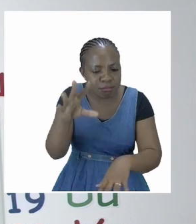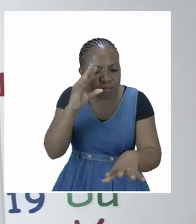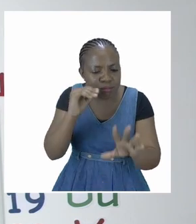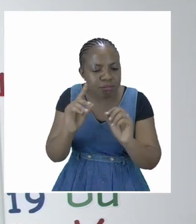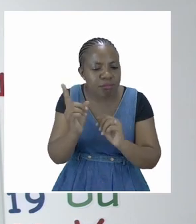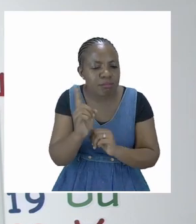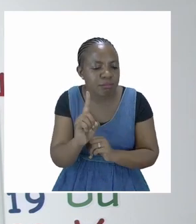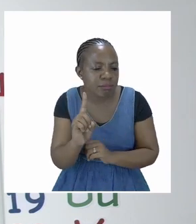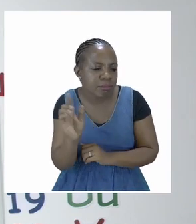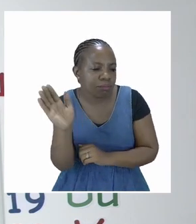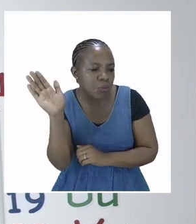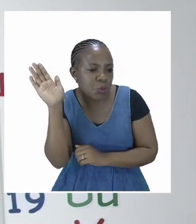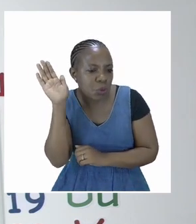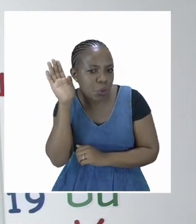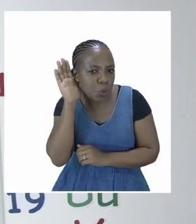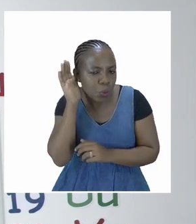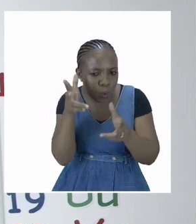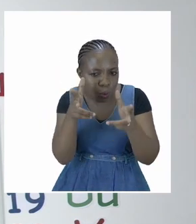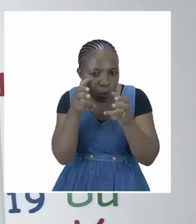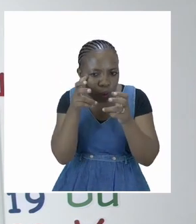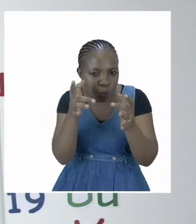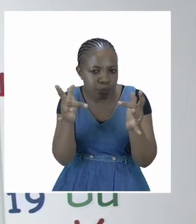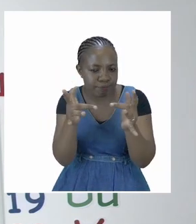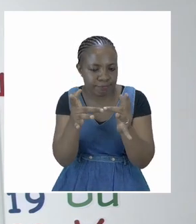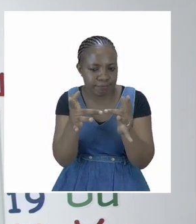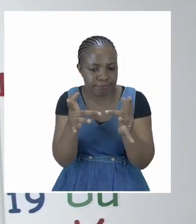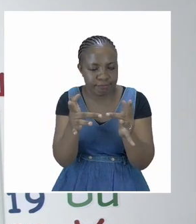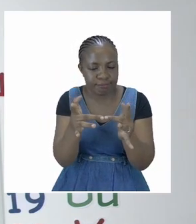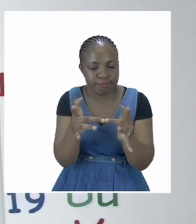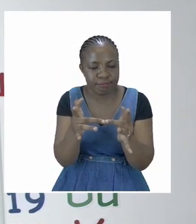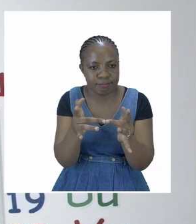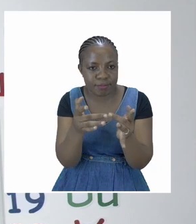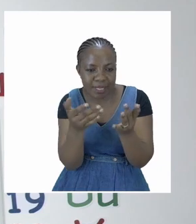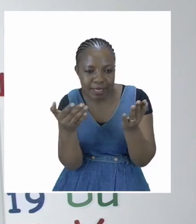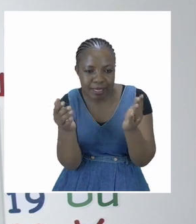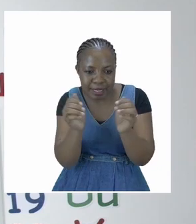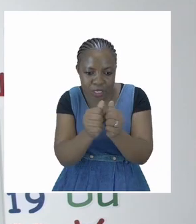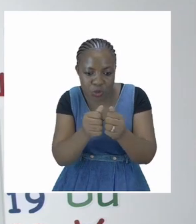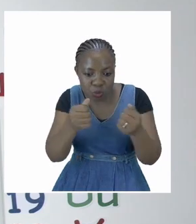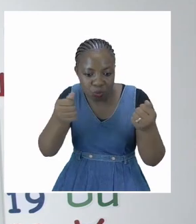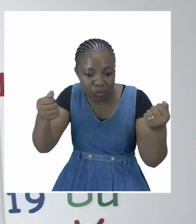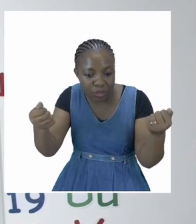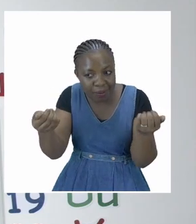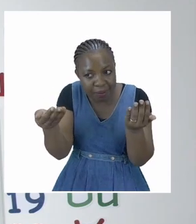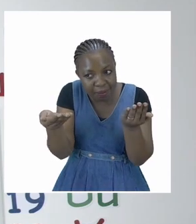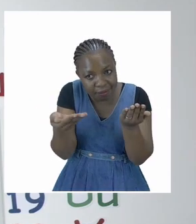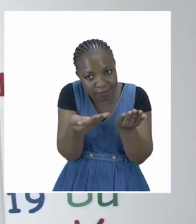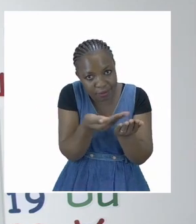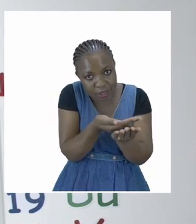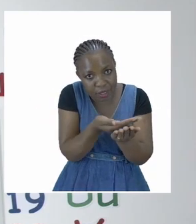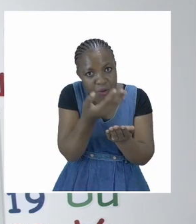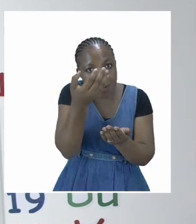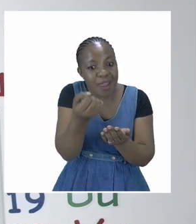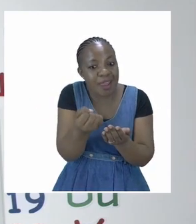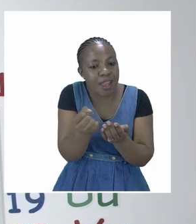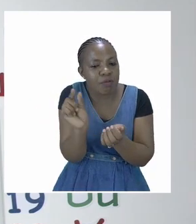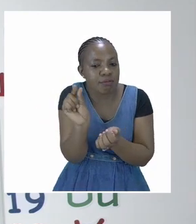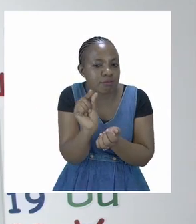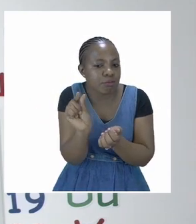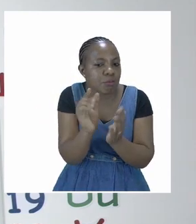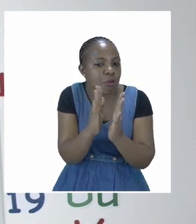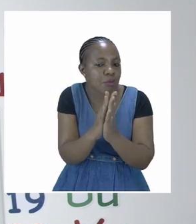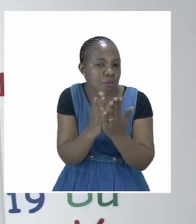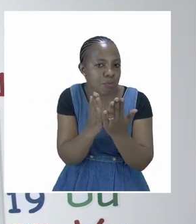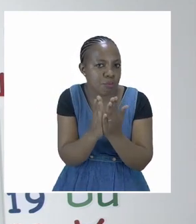or watching online. Inside the newspapers, there is an insert of the lesson